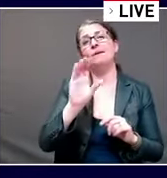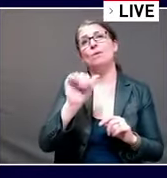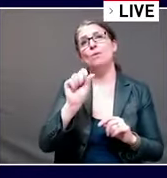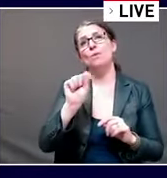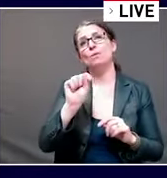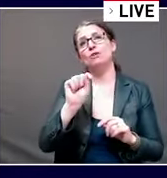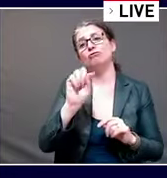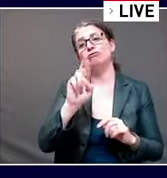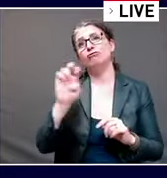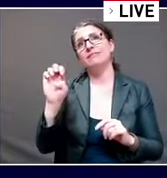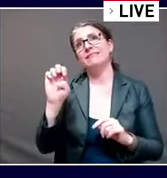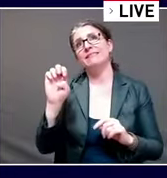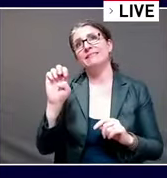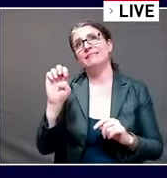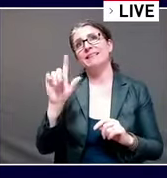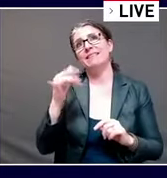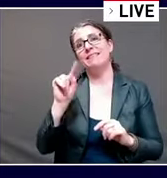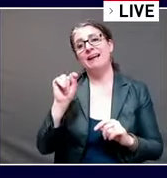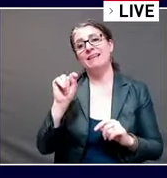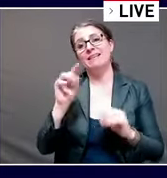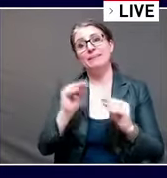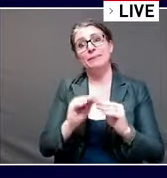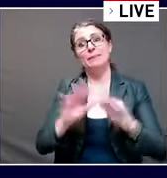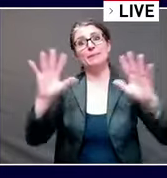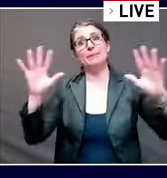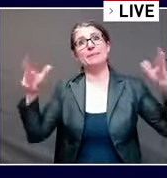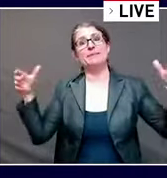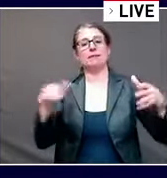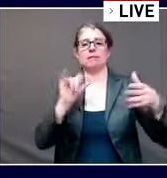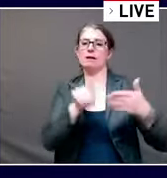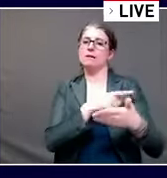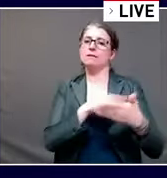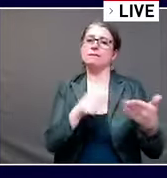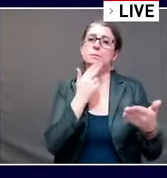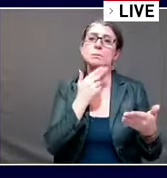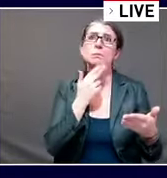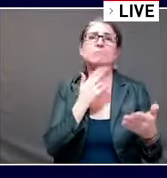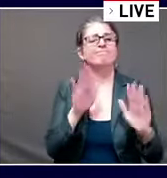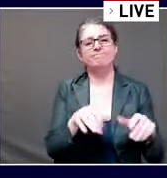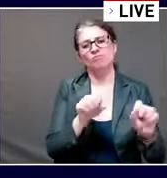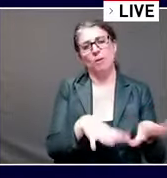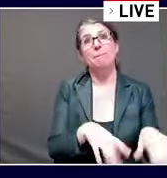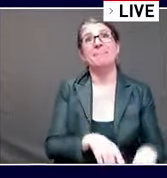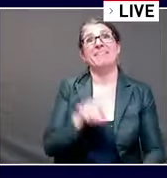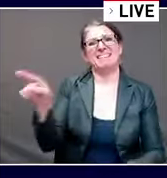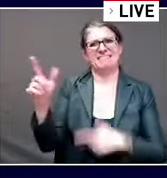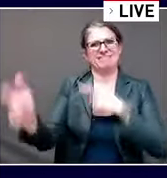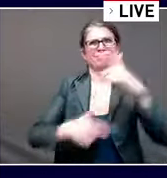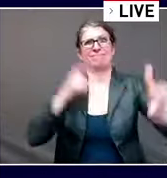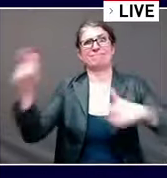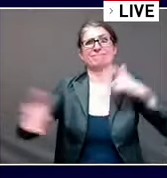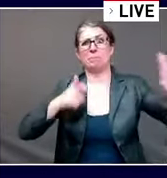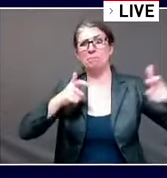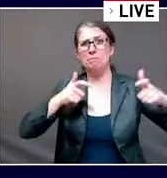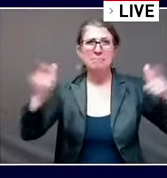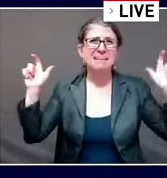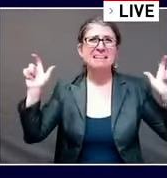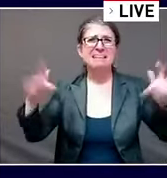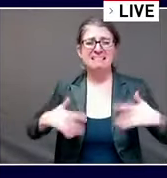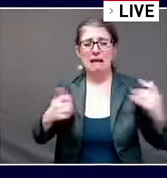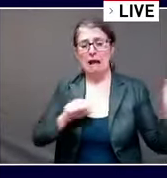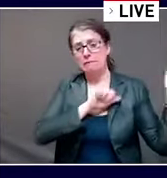I might sound like the fun police when I say this, but is there a responsible way to have an event like this? Because this is something that typically brings a whole lot of people